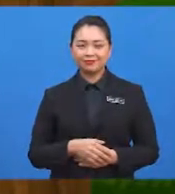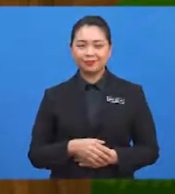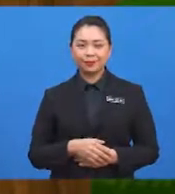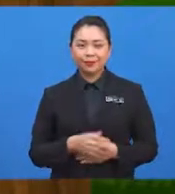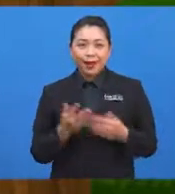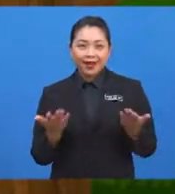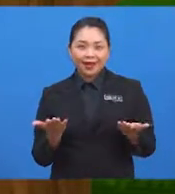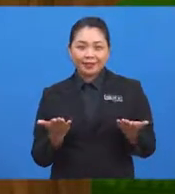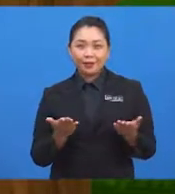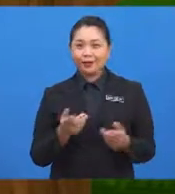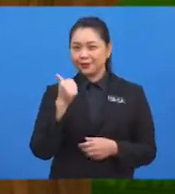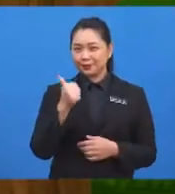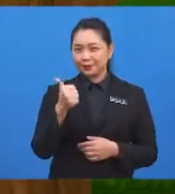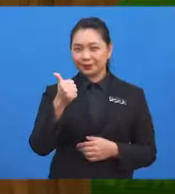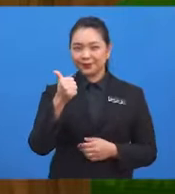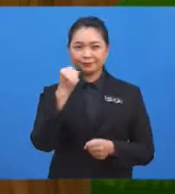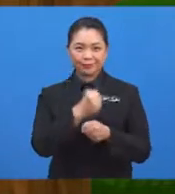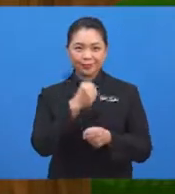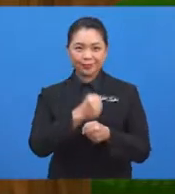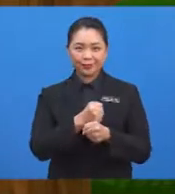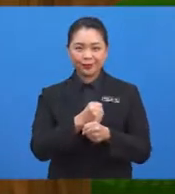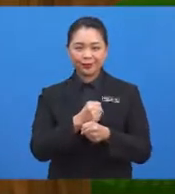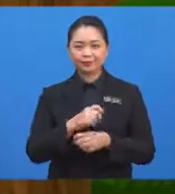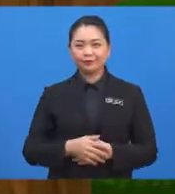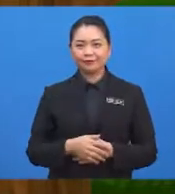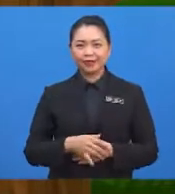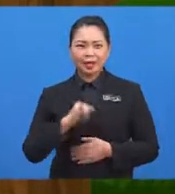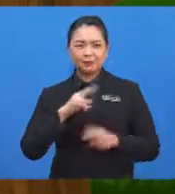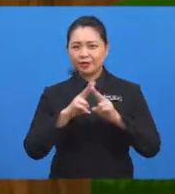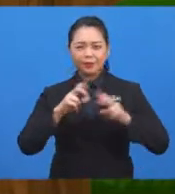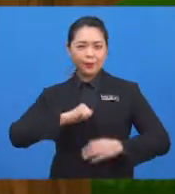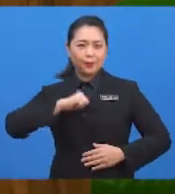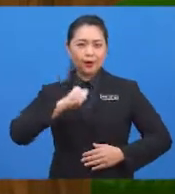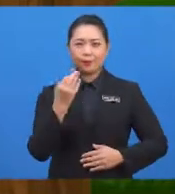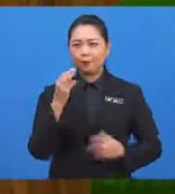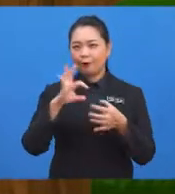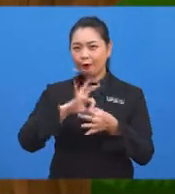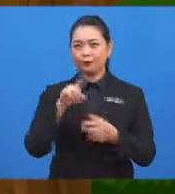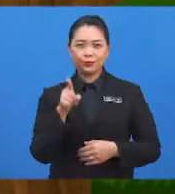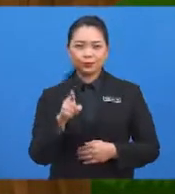Wow, YOLO, fantastic job, boys and girls. I'm very, very proud of you.